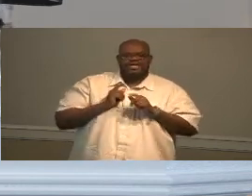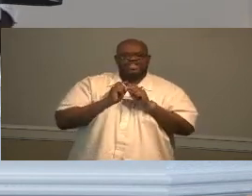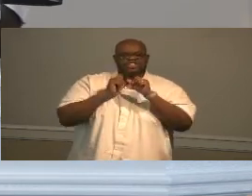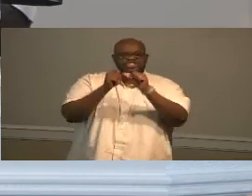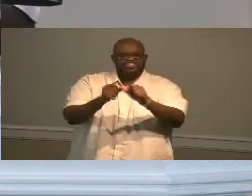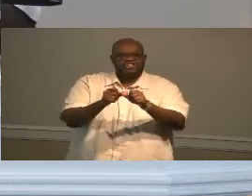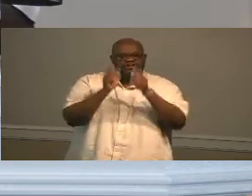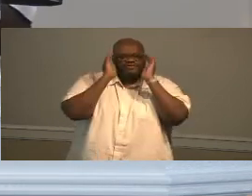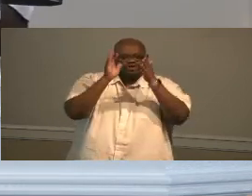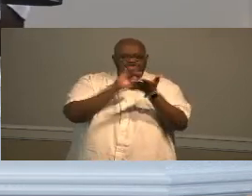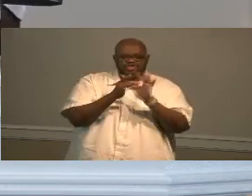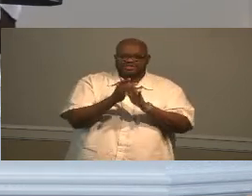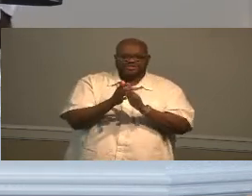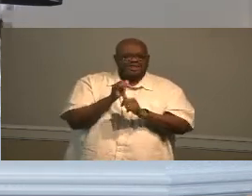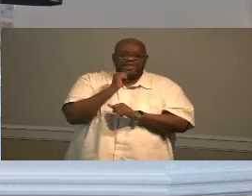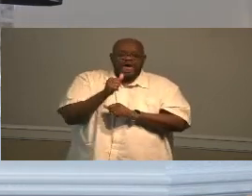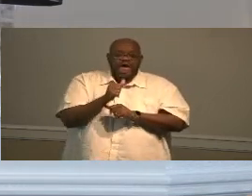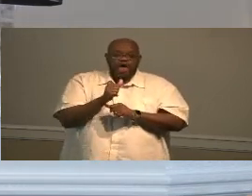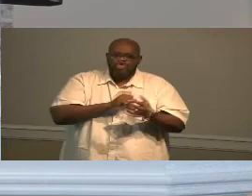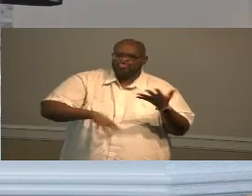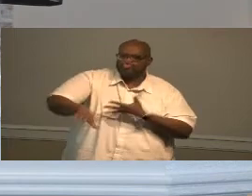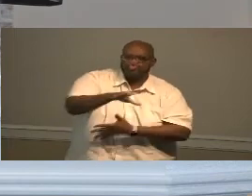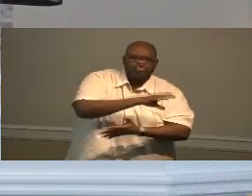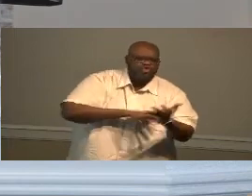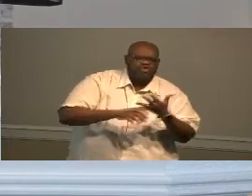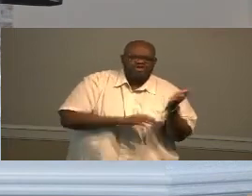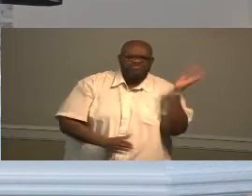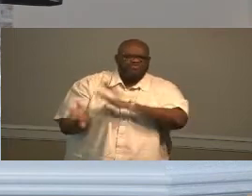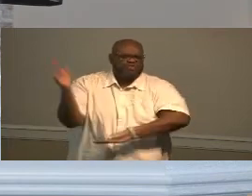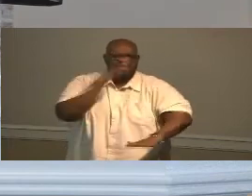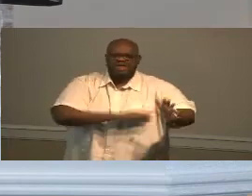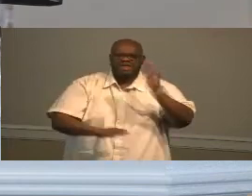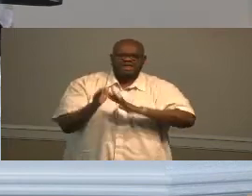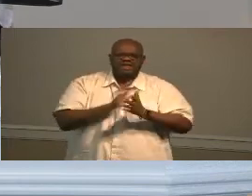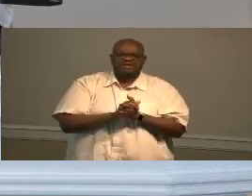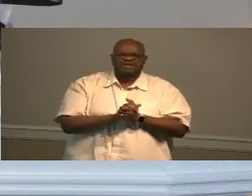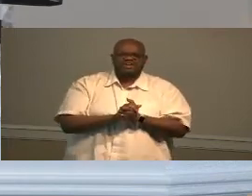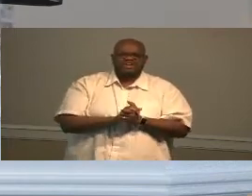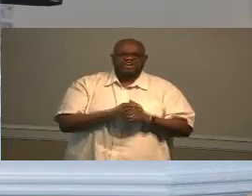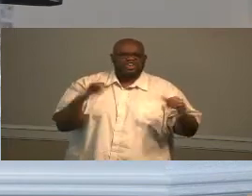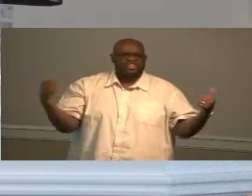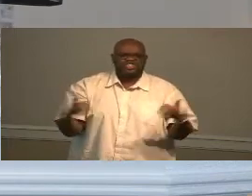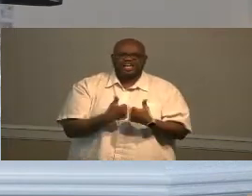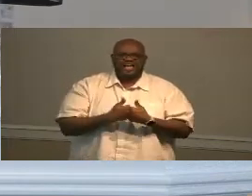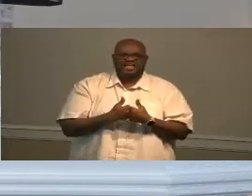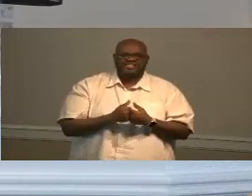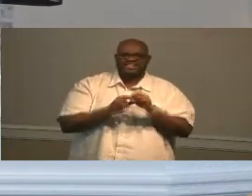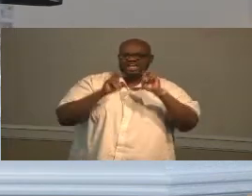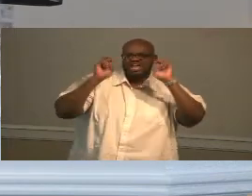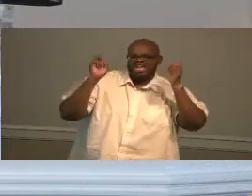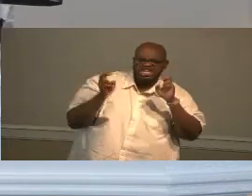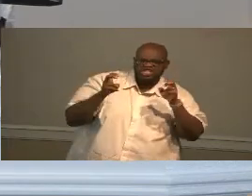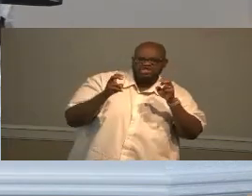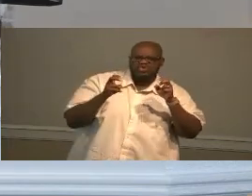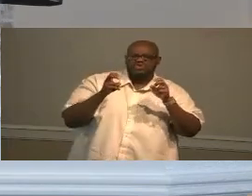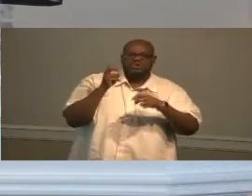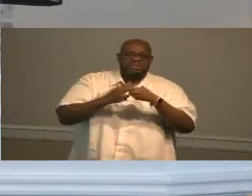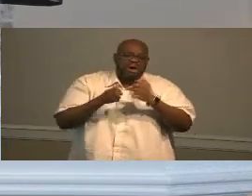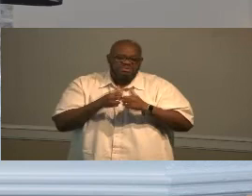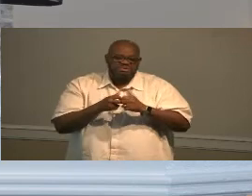on the storm, not on the trouble, not on the setback, not on the issues at hand, but keep your